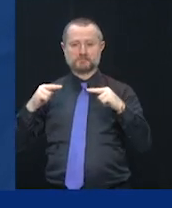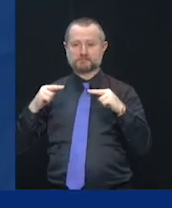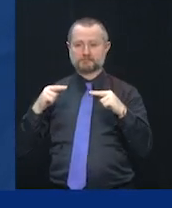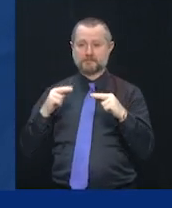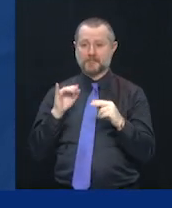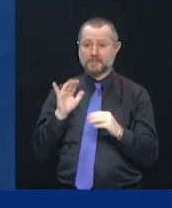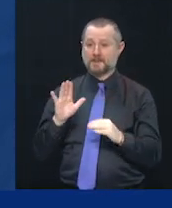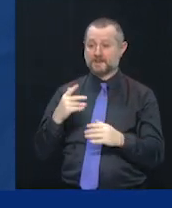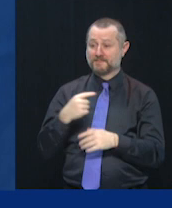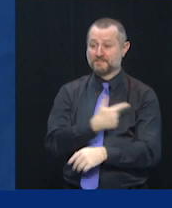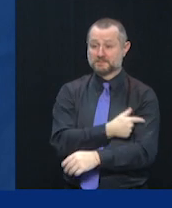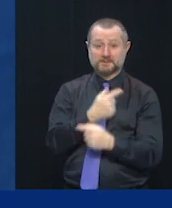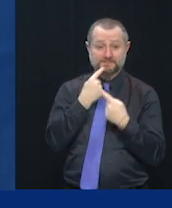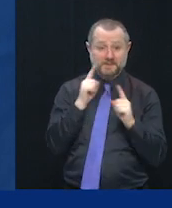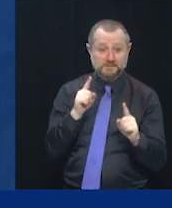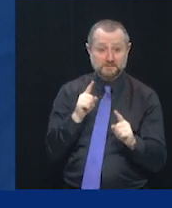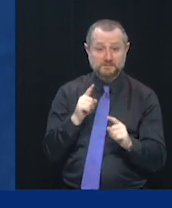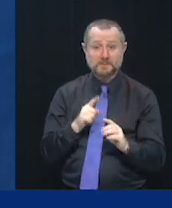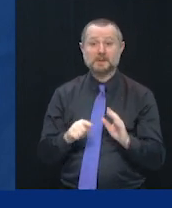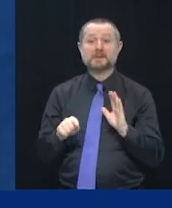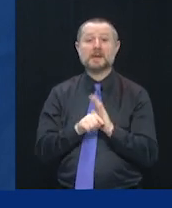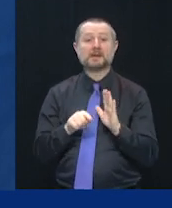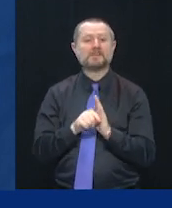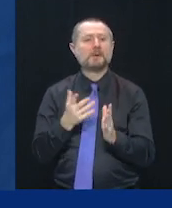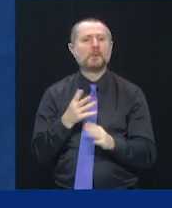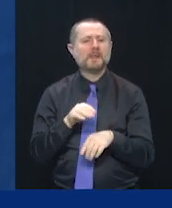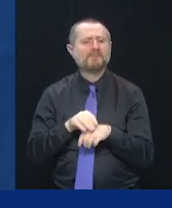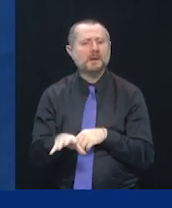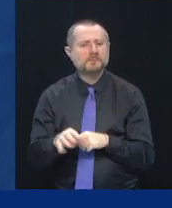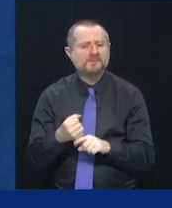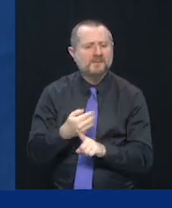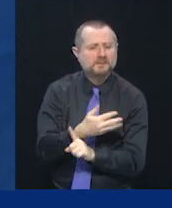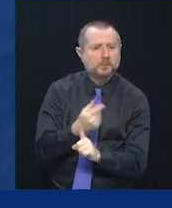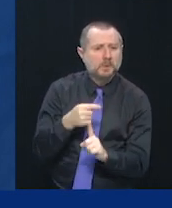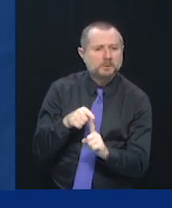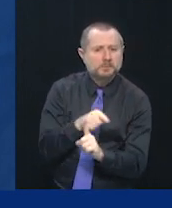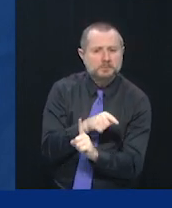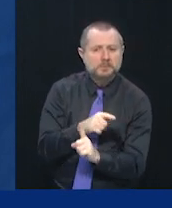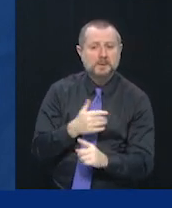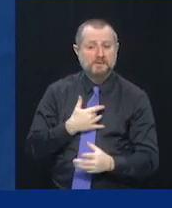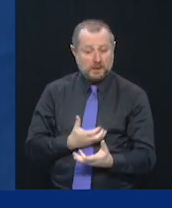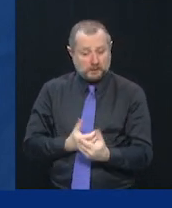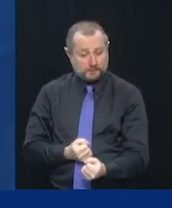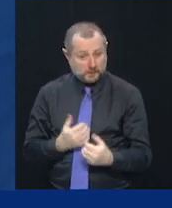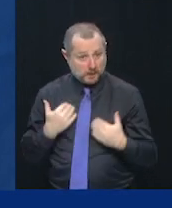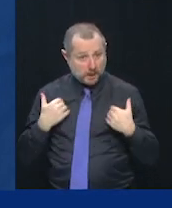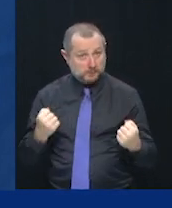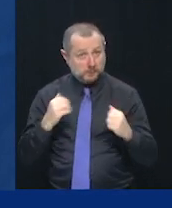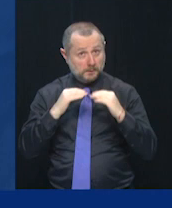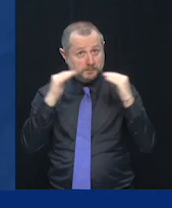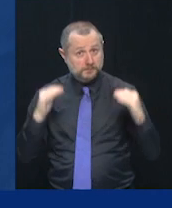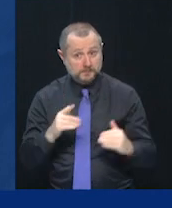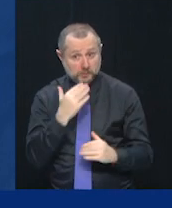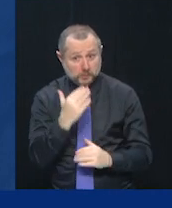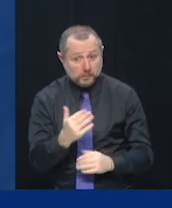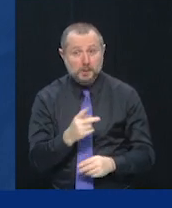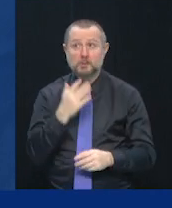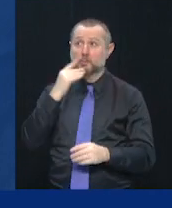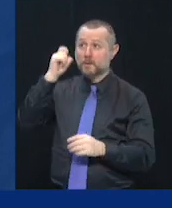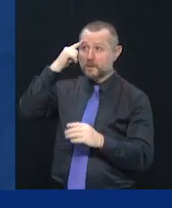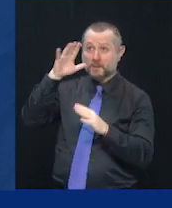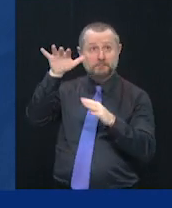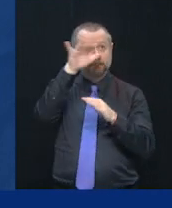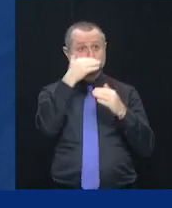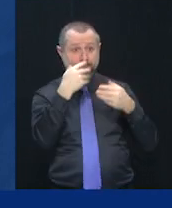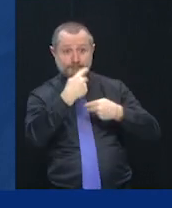the side effects? Distrust of the healthcare system and distrust of government. Well, the Trump administration approved